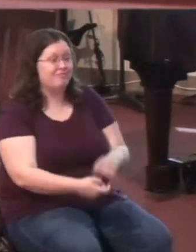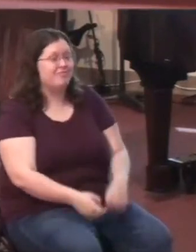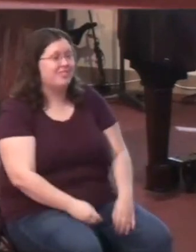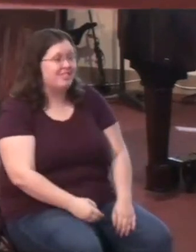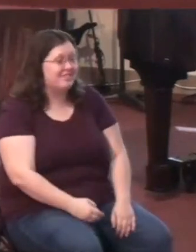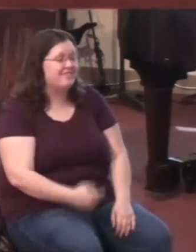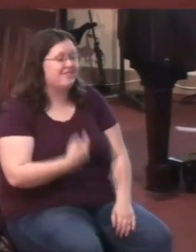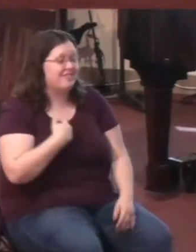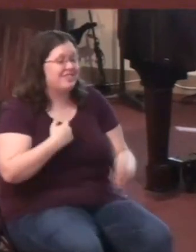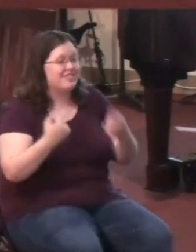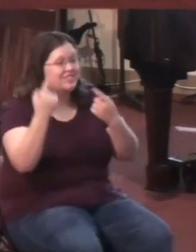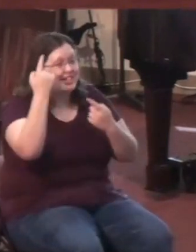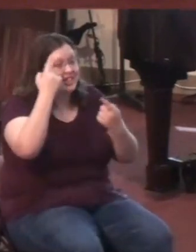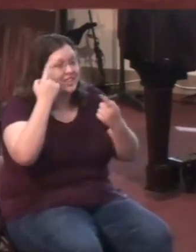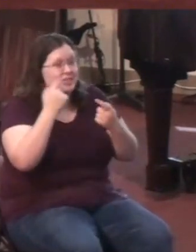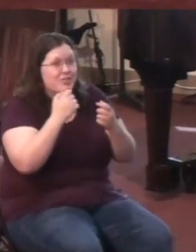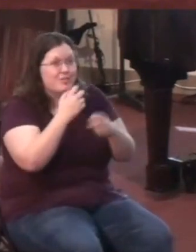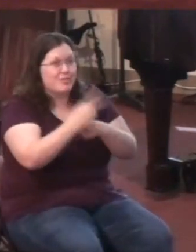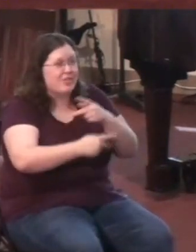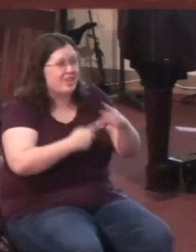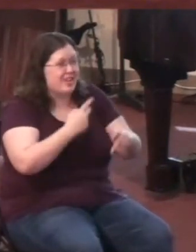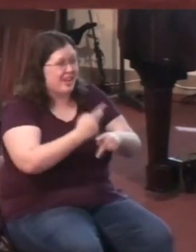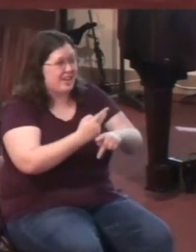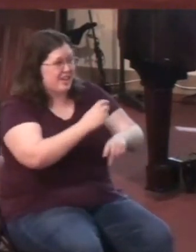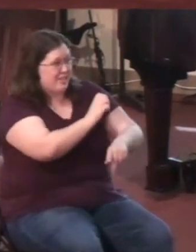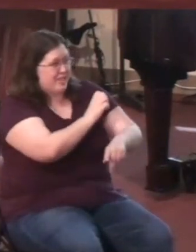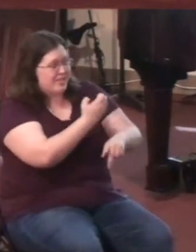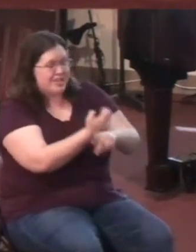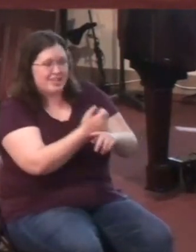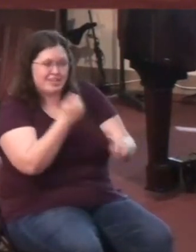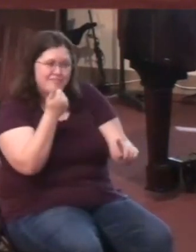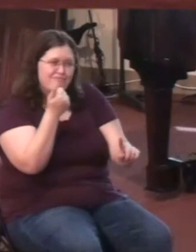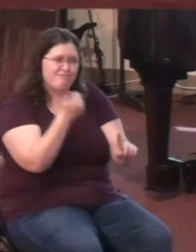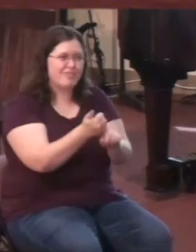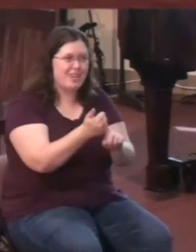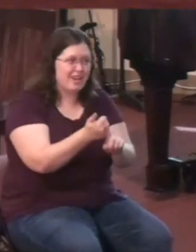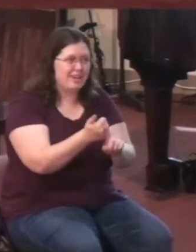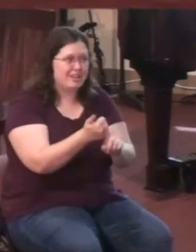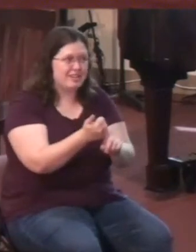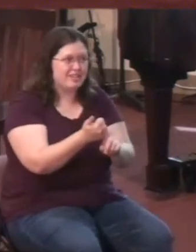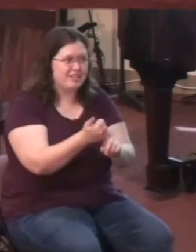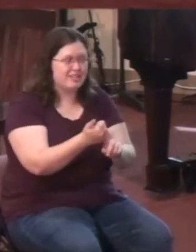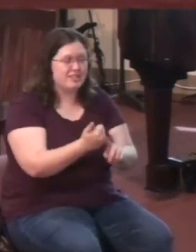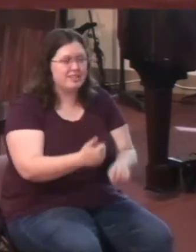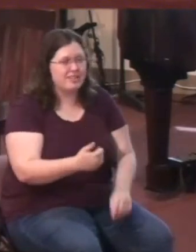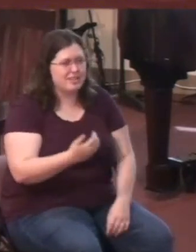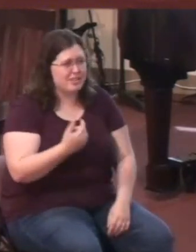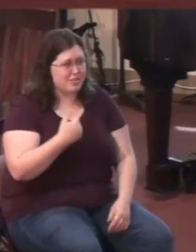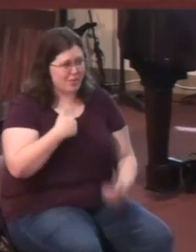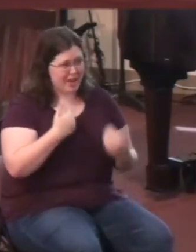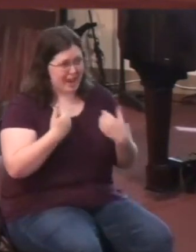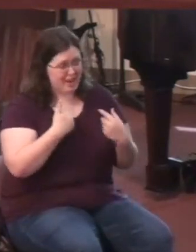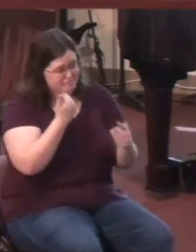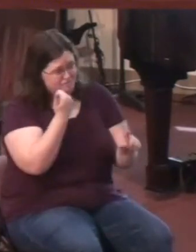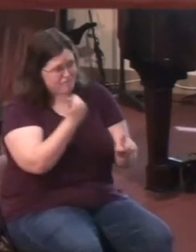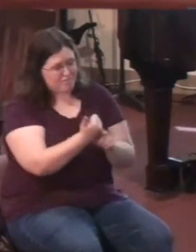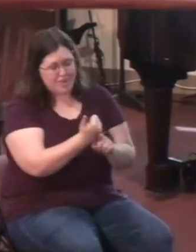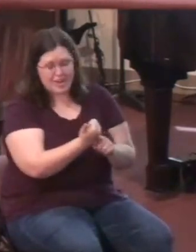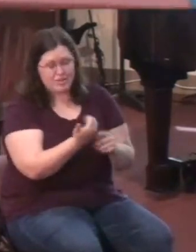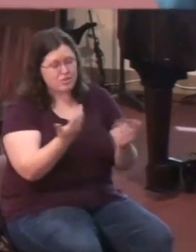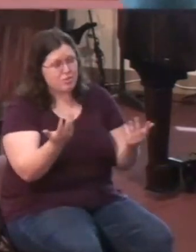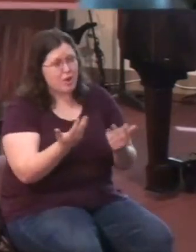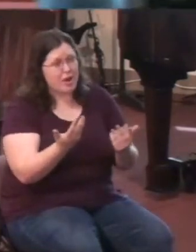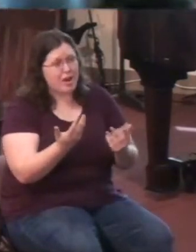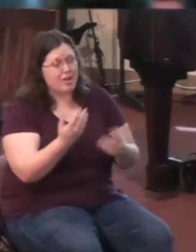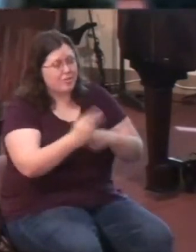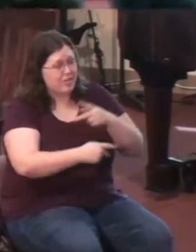what kind of energetic footprint do I leave behind me? And I'm wondering about what kind of